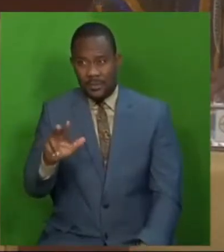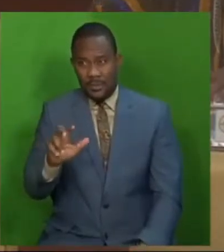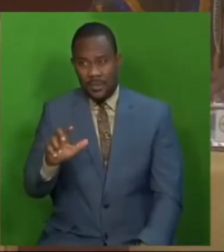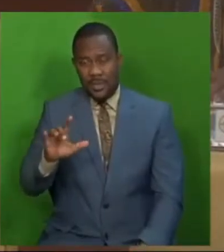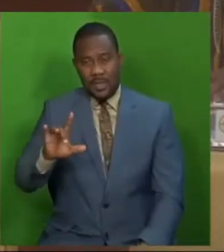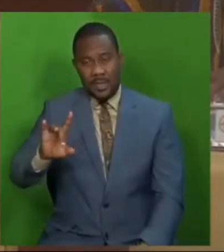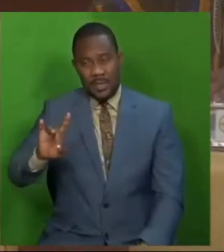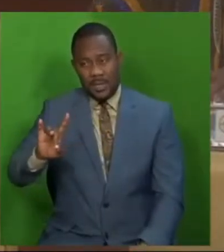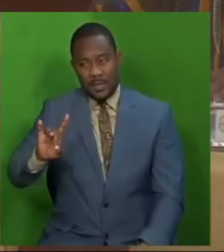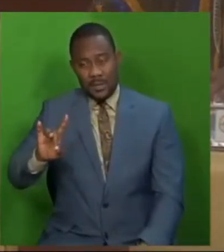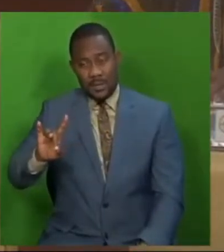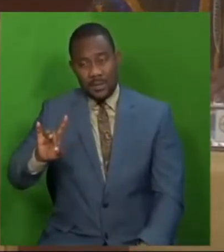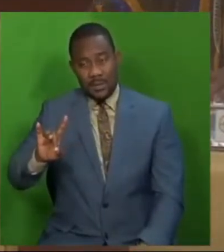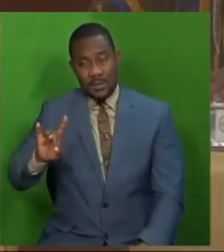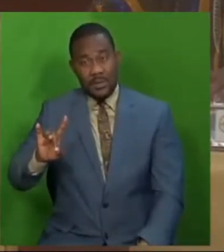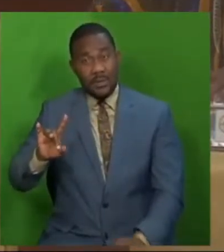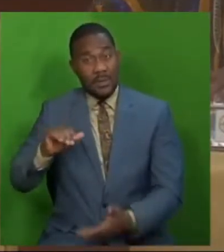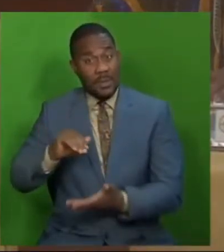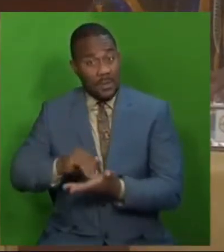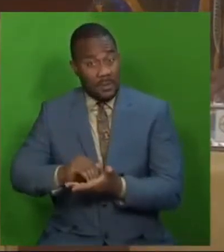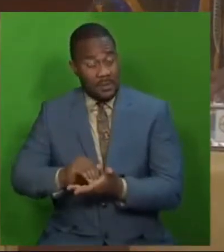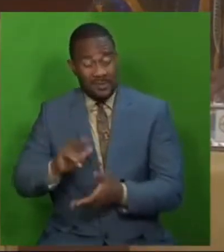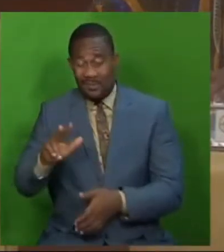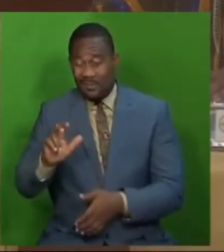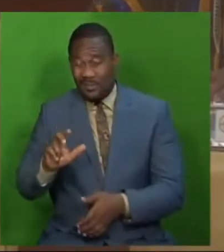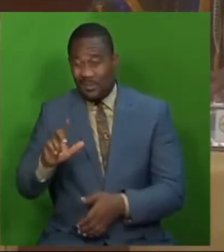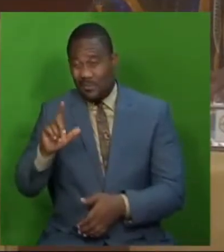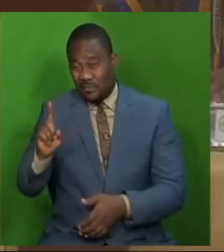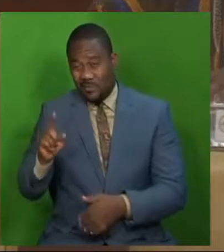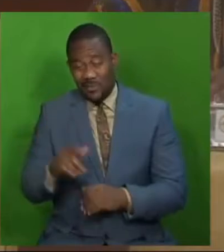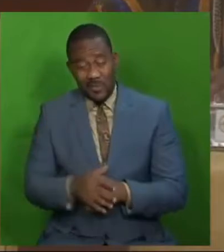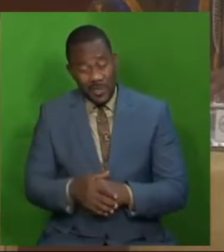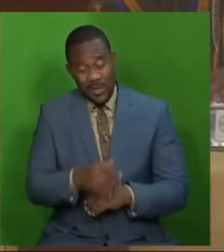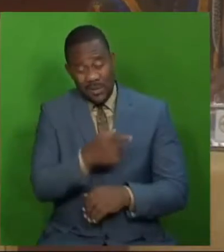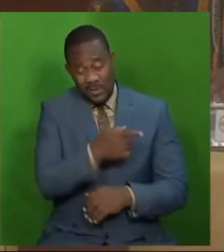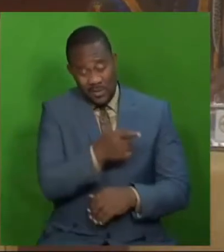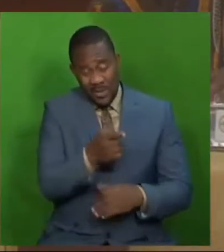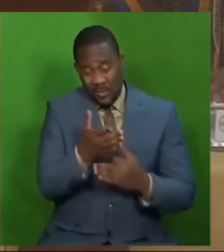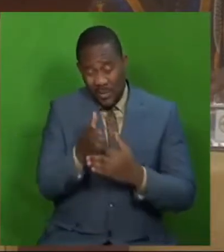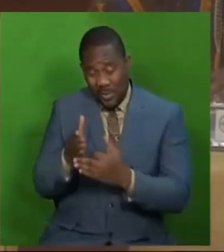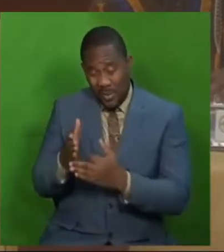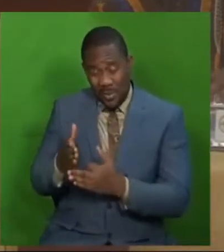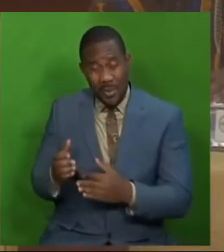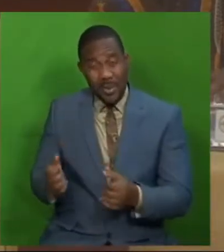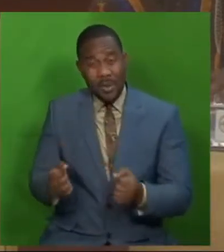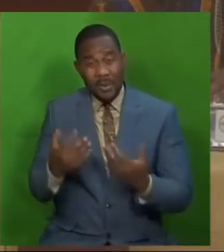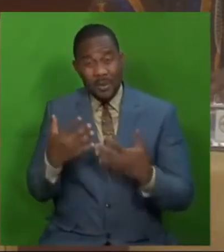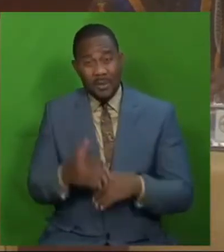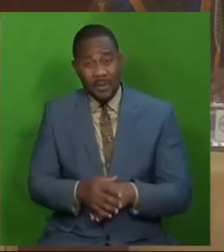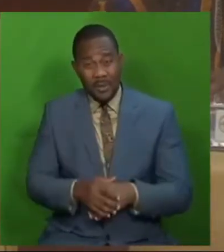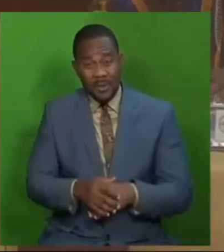28,308,301. So if we were to share Ghana's debt, every Ghanaian owed